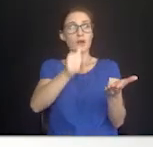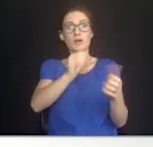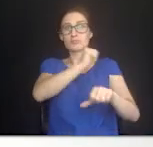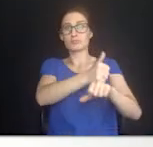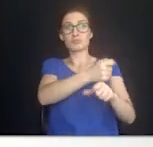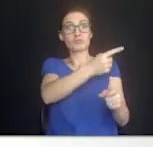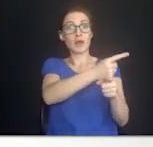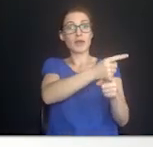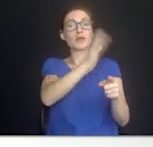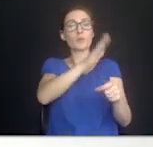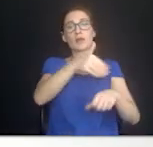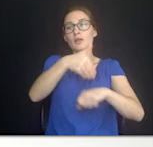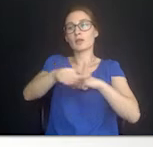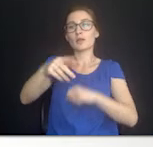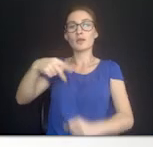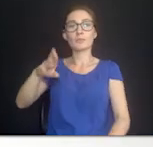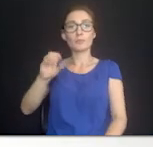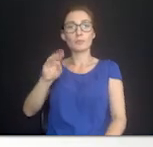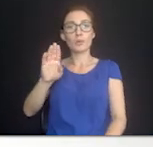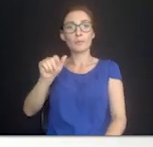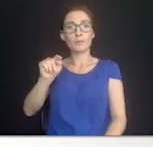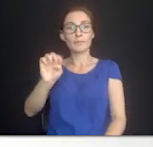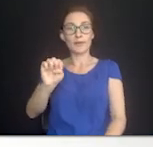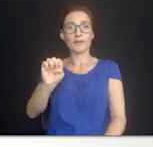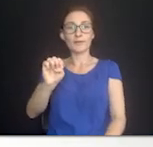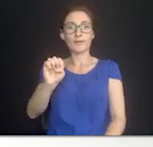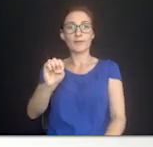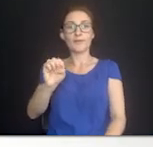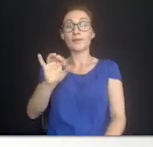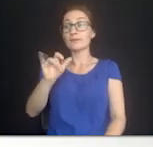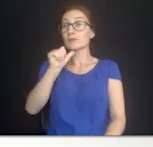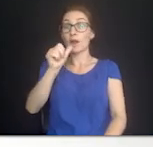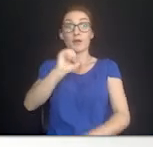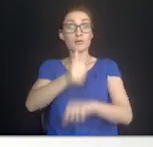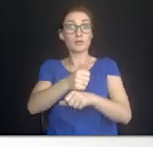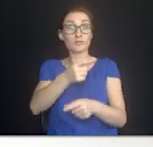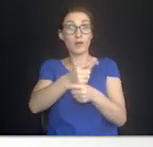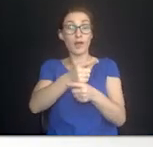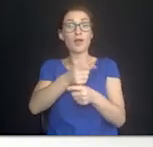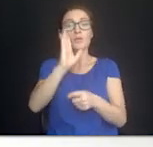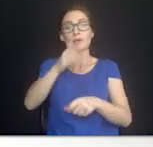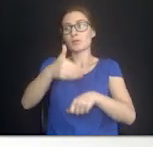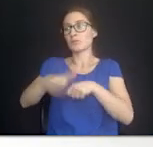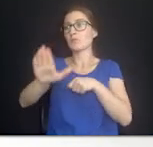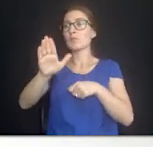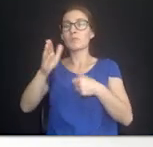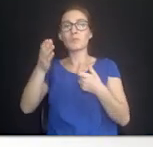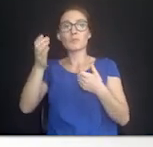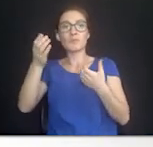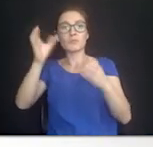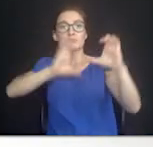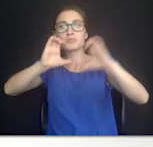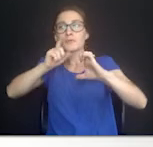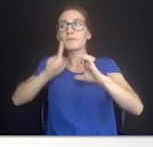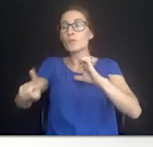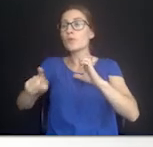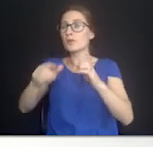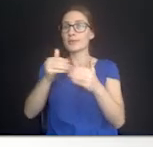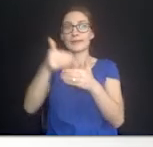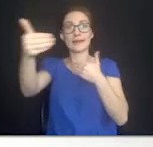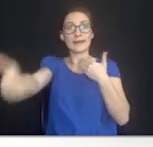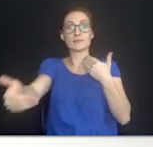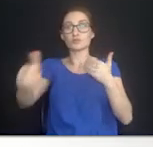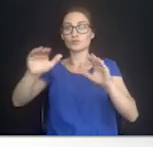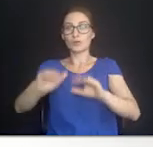If it goes to probate, probate is going to look for next of kin. So if you're a married person with kids, your next of kin are